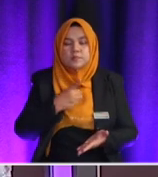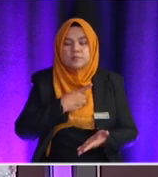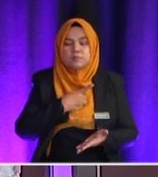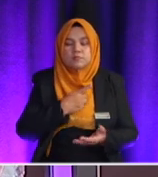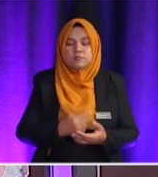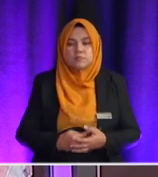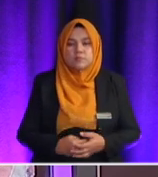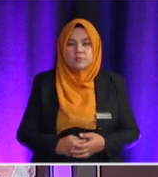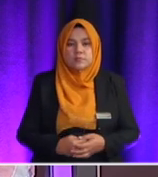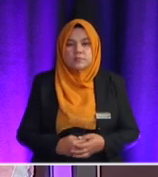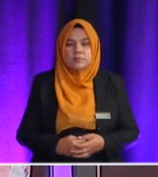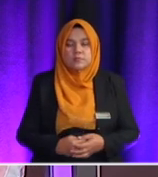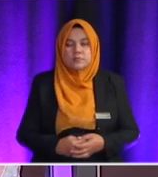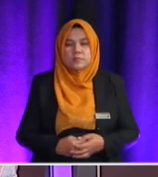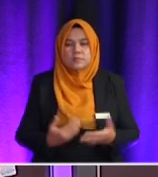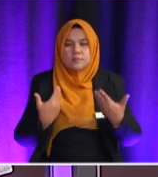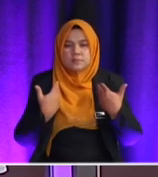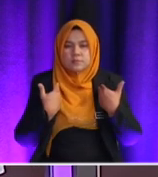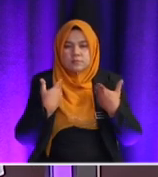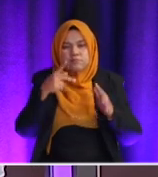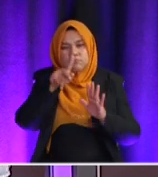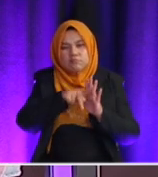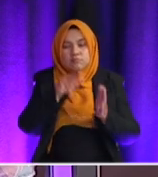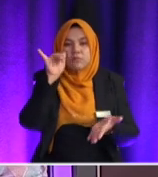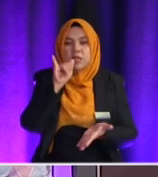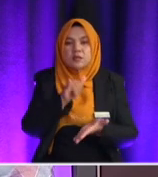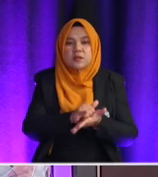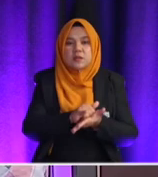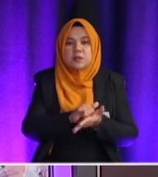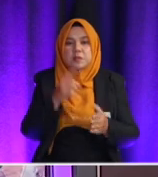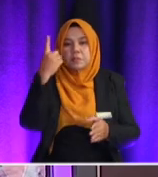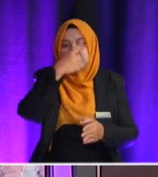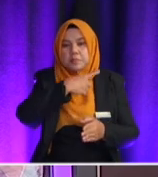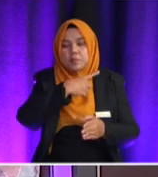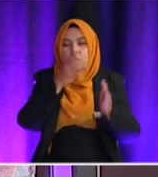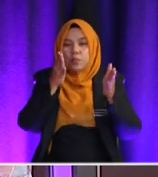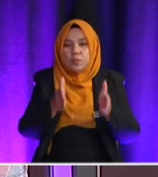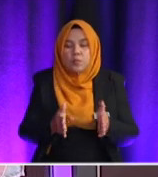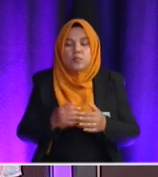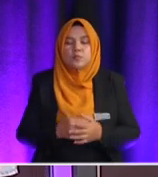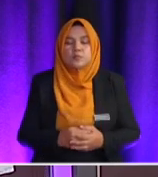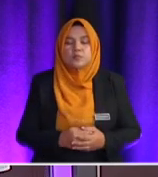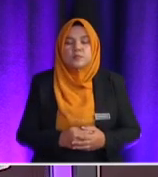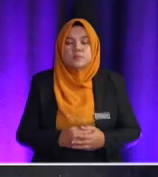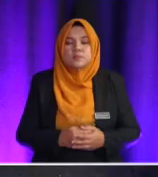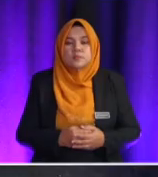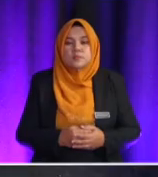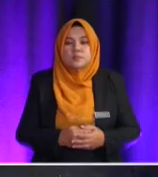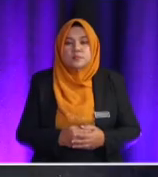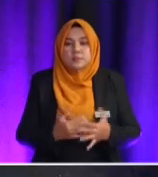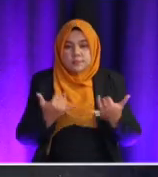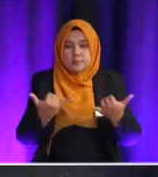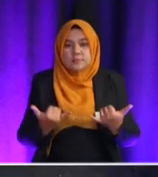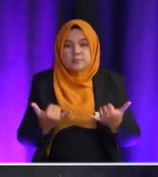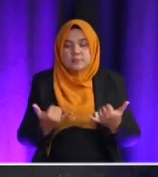she has low confidence to speak in front of the people, but as we Here can see is. Today, mm-hmm. she managed to